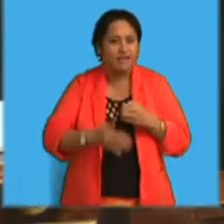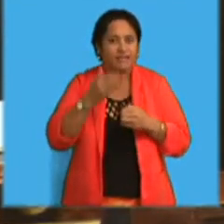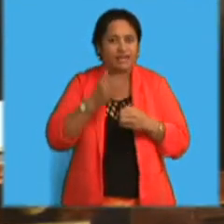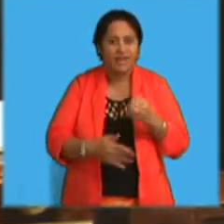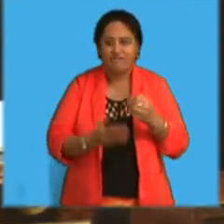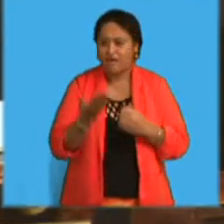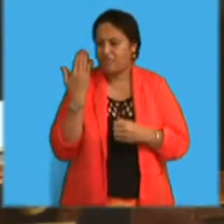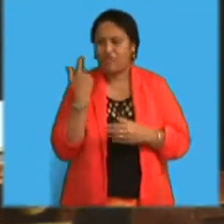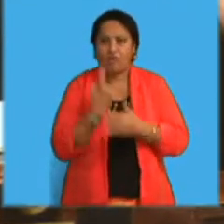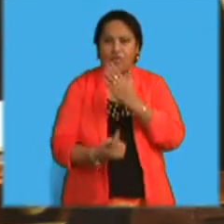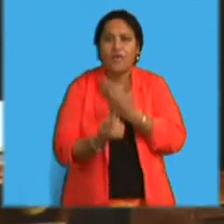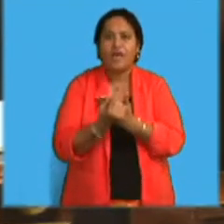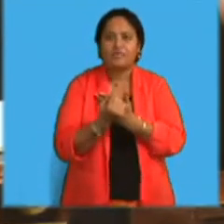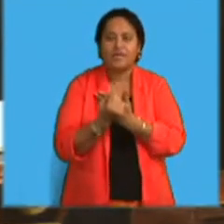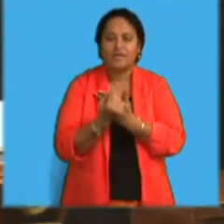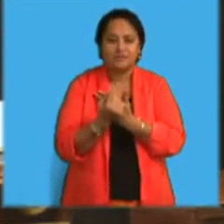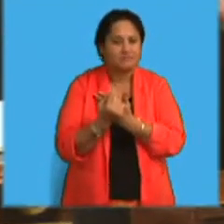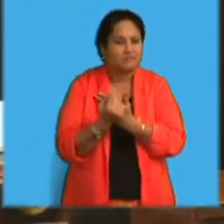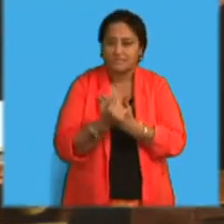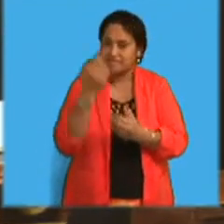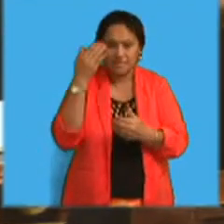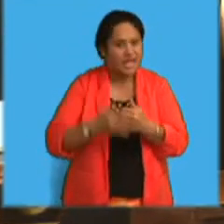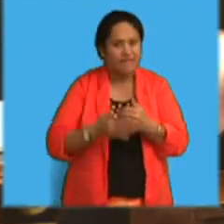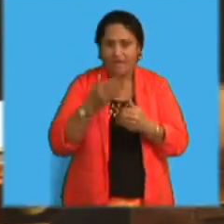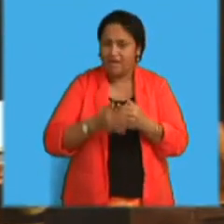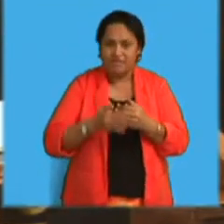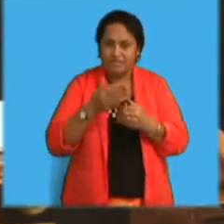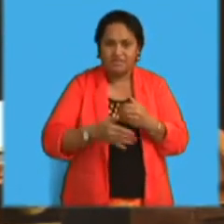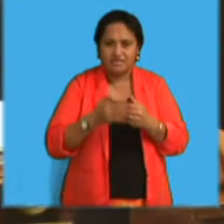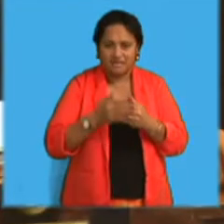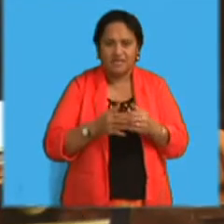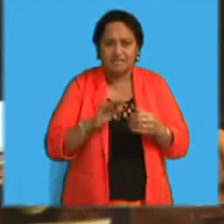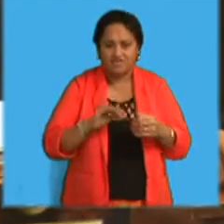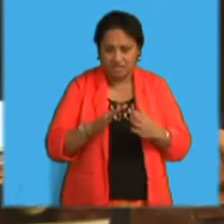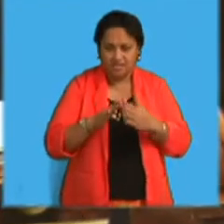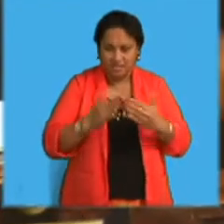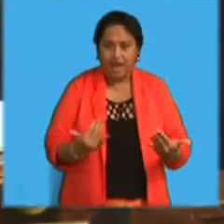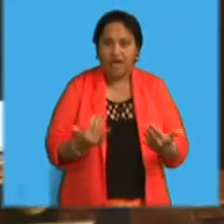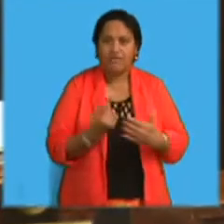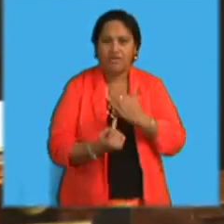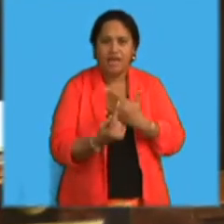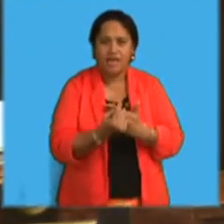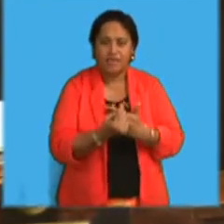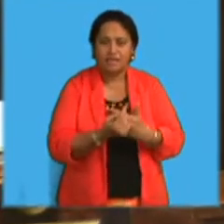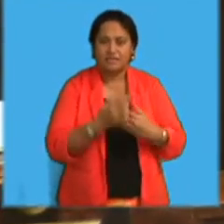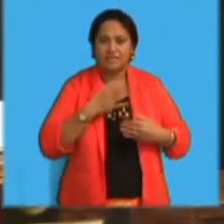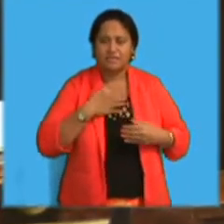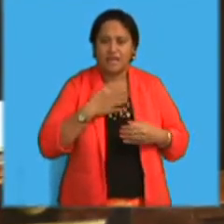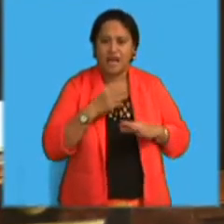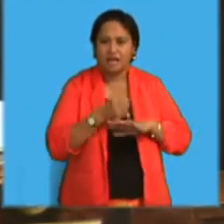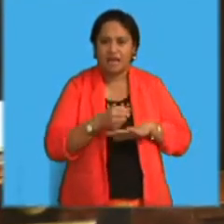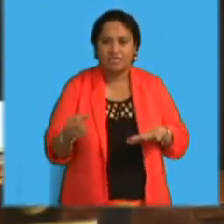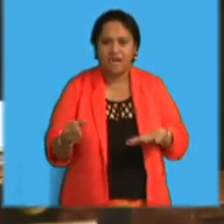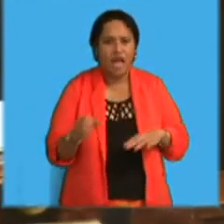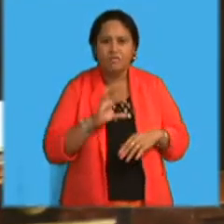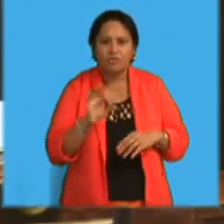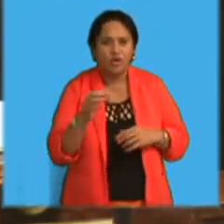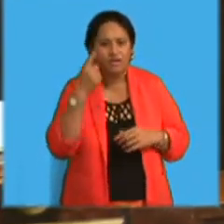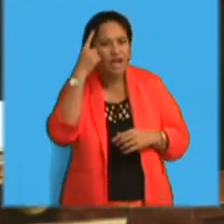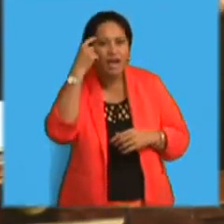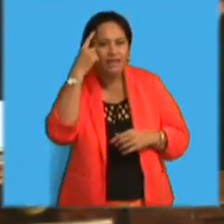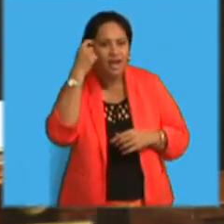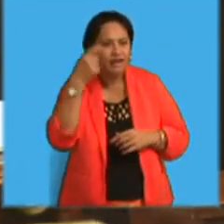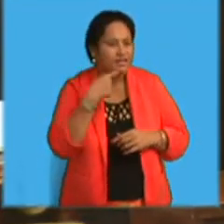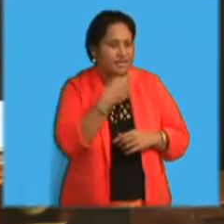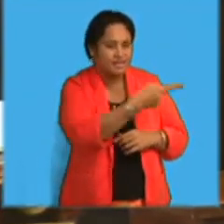by any other previous government in the history of this country, Madam Speaker. Madam Speaker, I am not plucking these figures out of the thin